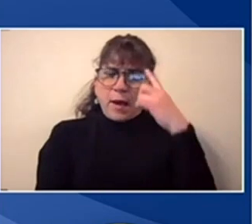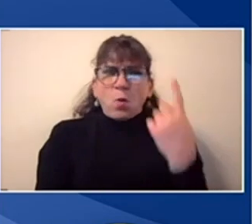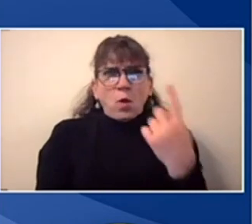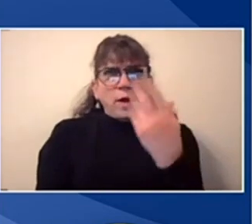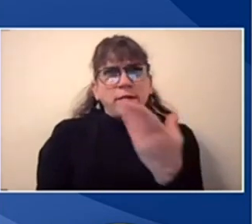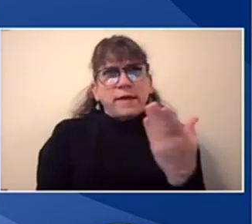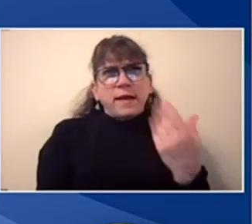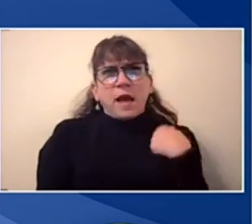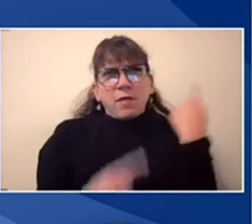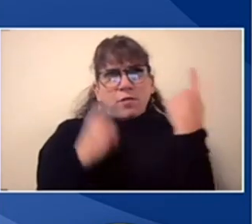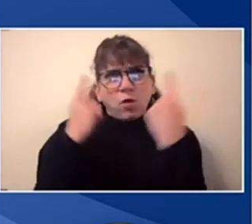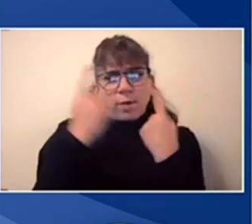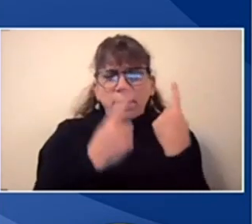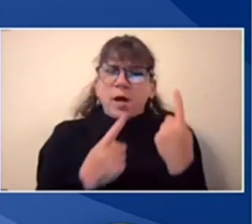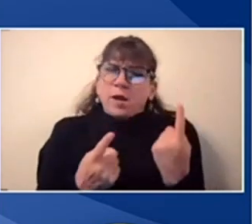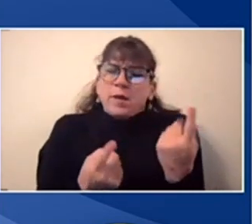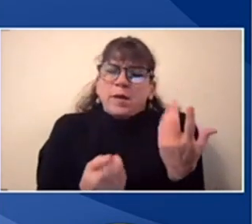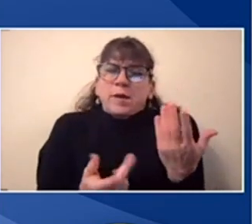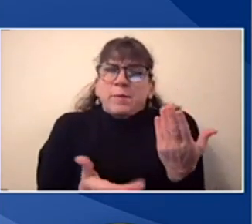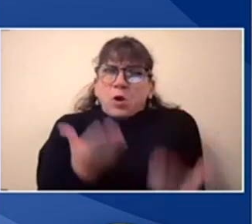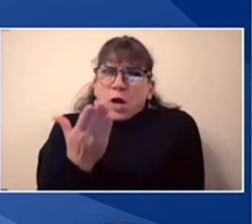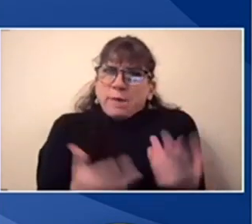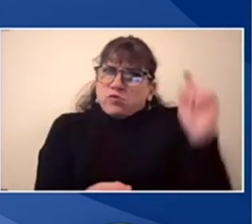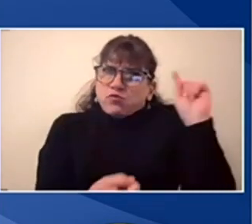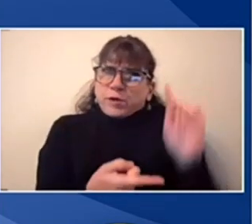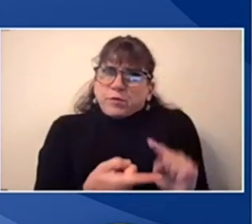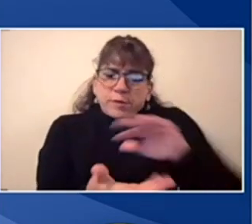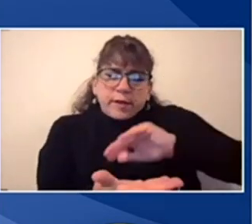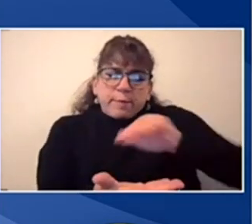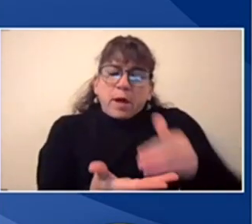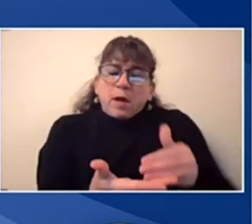was perhaps reducing the amount enough